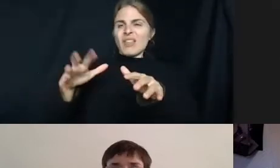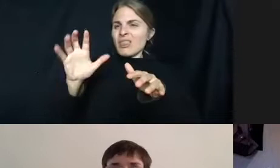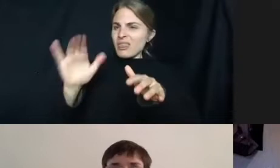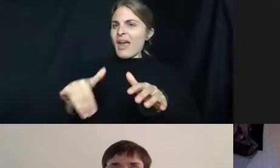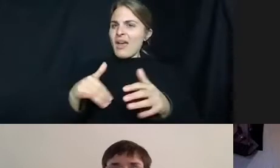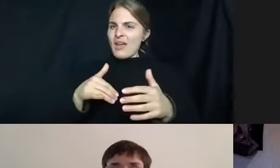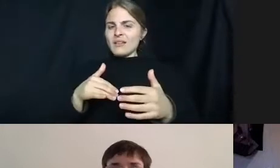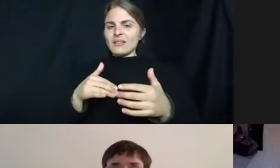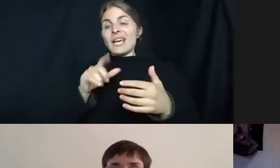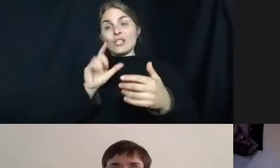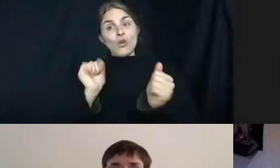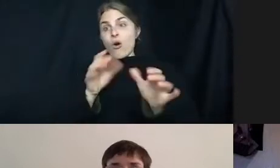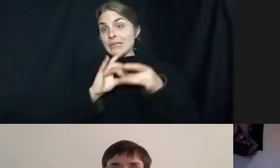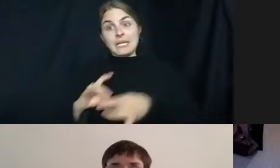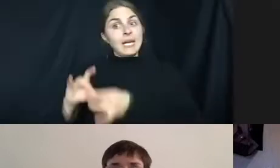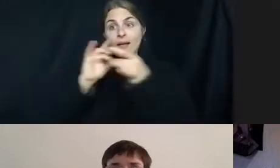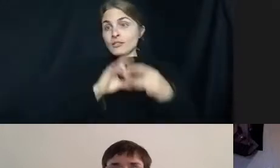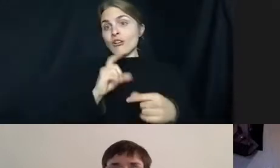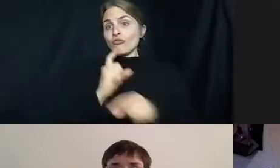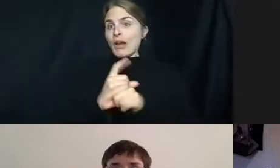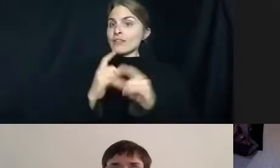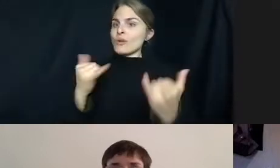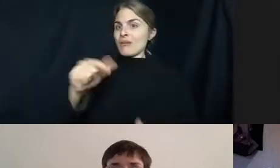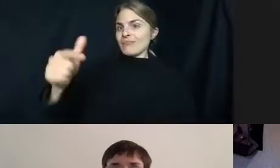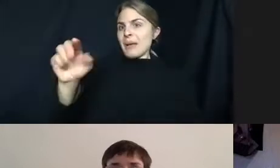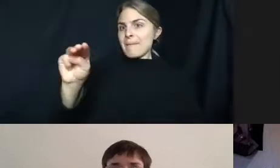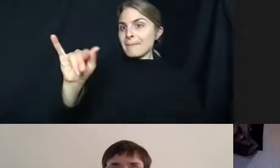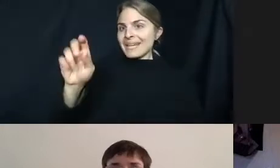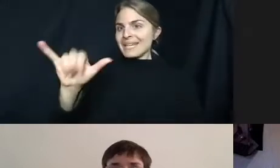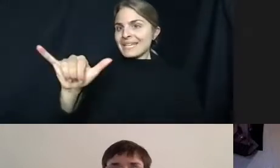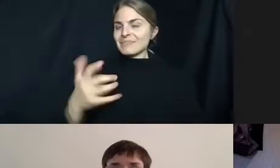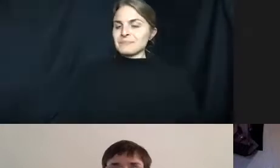all interconnected, which I'm sure we'll get into. So I'll pass the mic to Mikey.